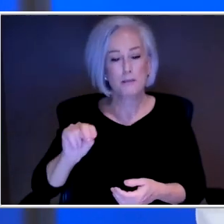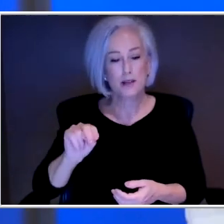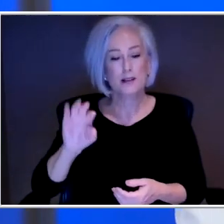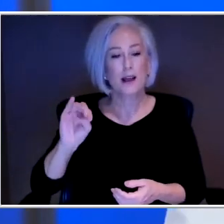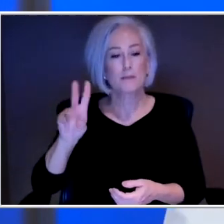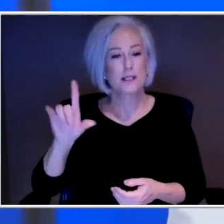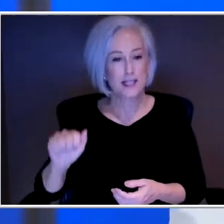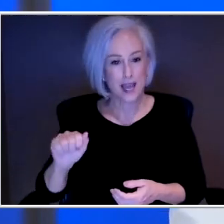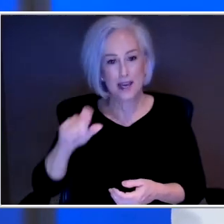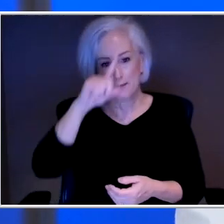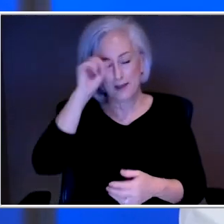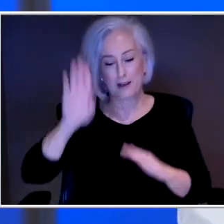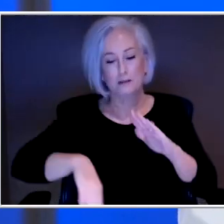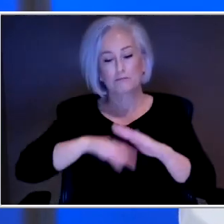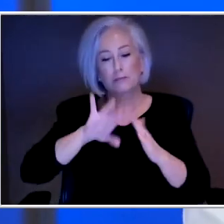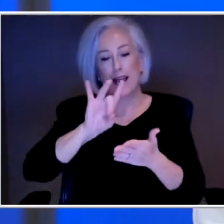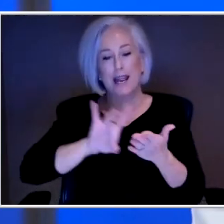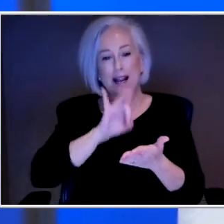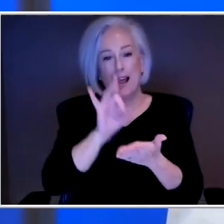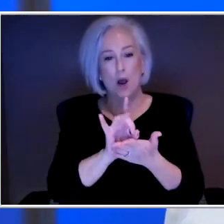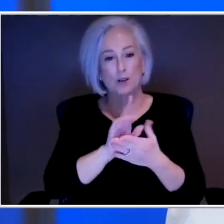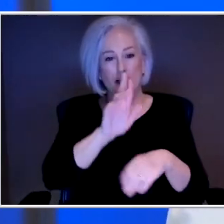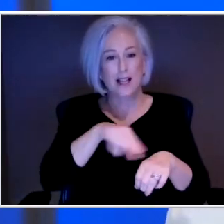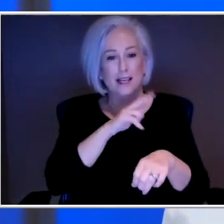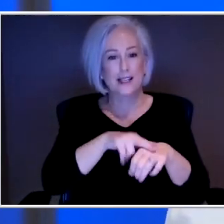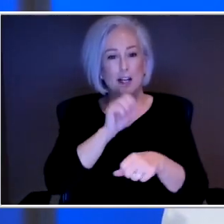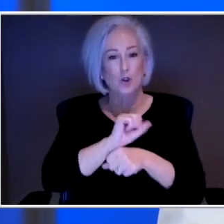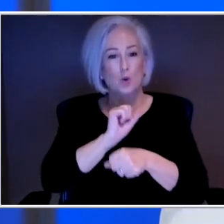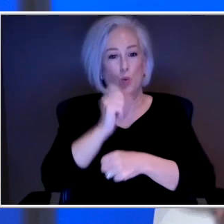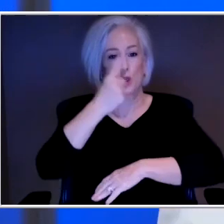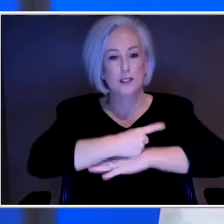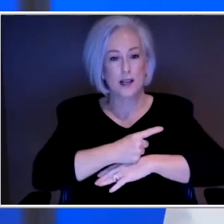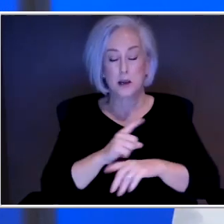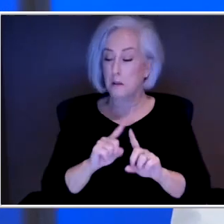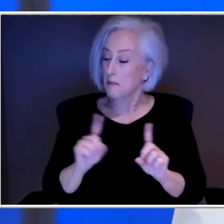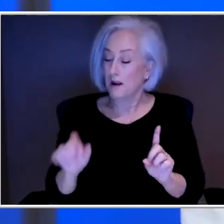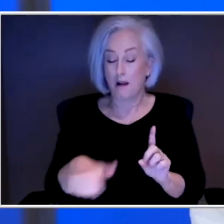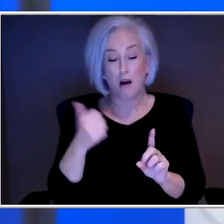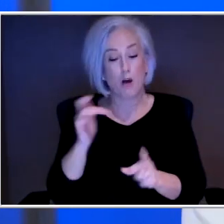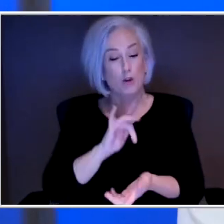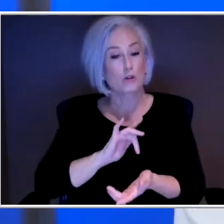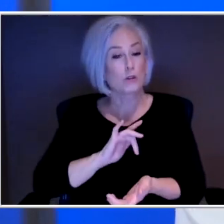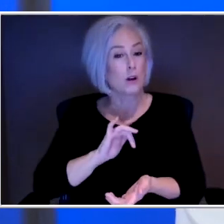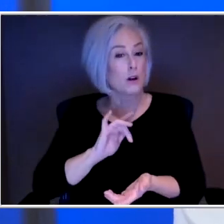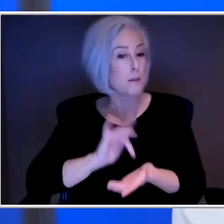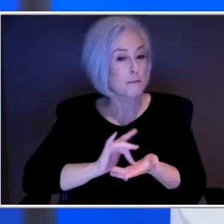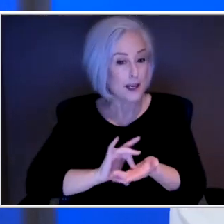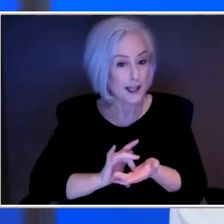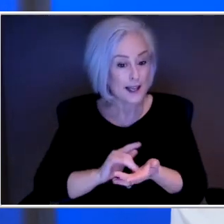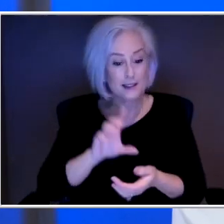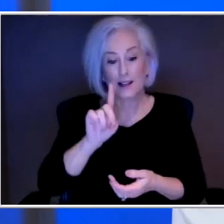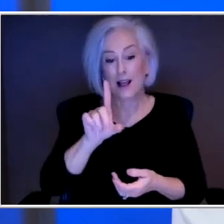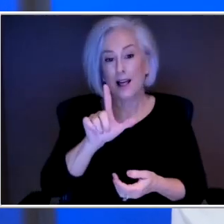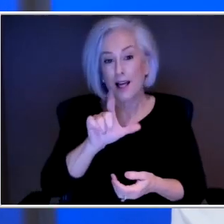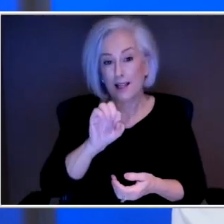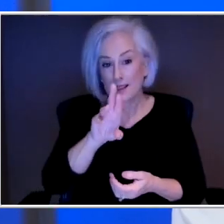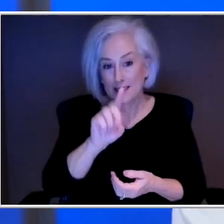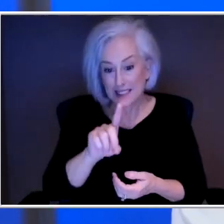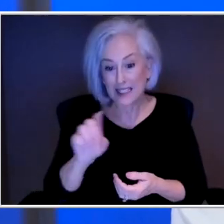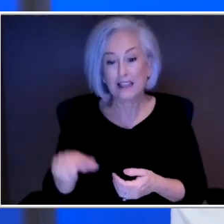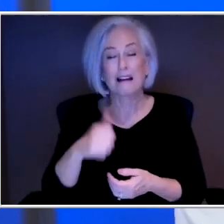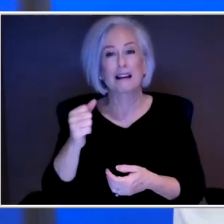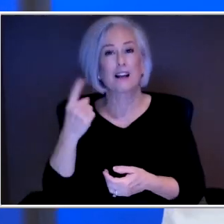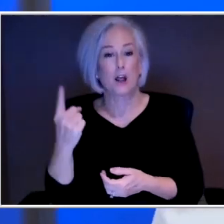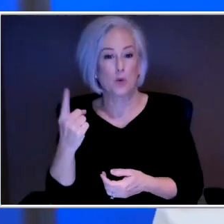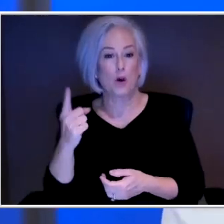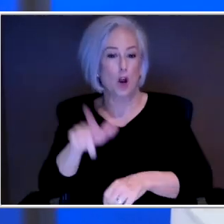Kind of fits into a natural kind of work day, but there are going to be drugs out there that come out, LSD and Ibogaine are kind of the two that are longer than that, and so we're going to have to come up with a